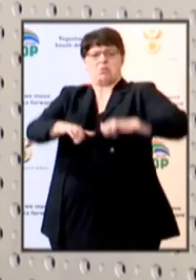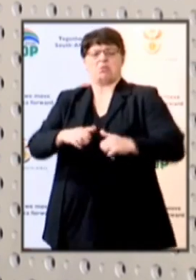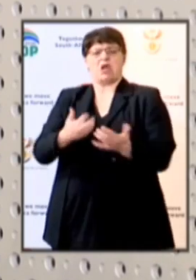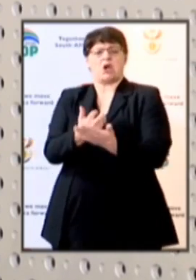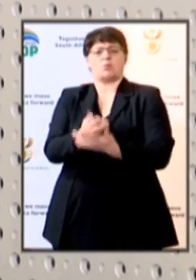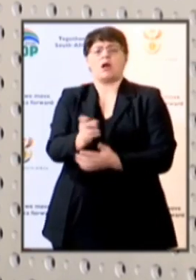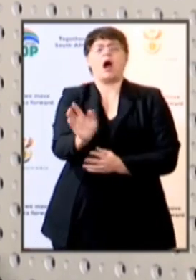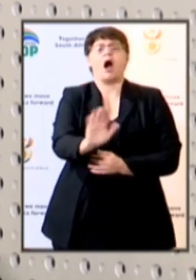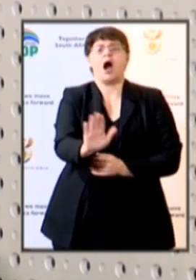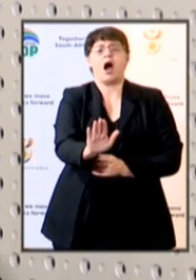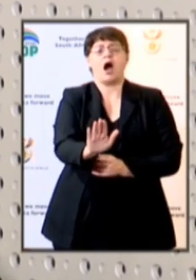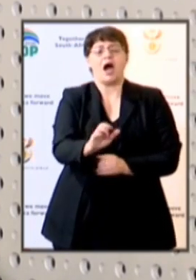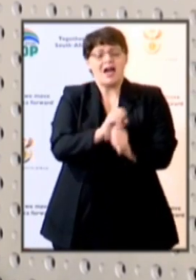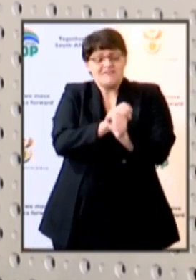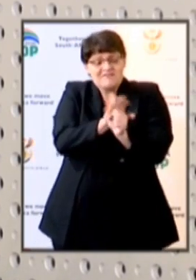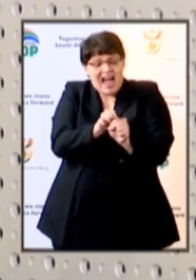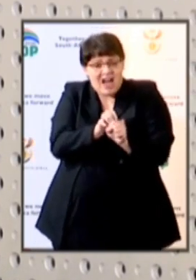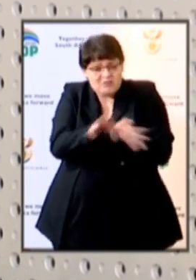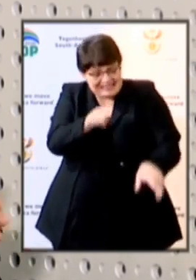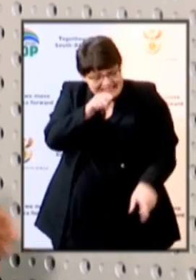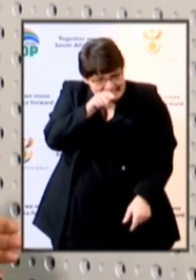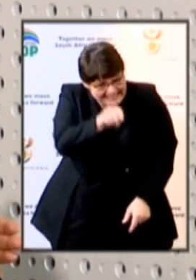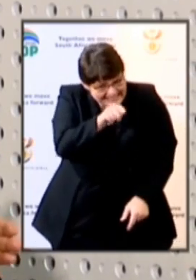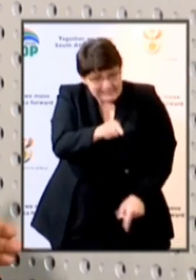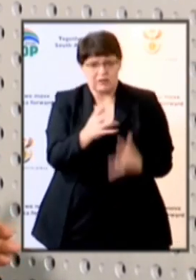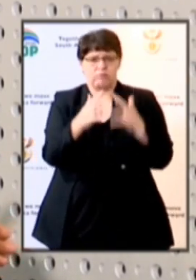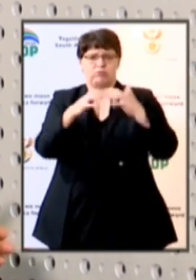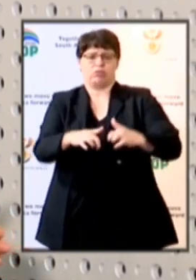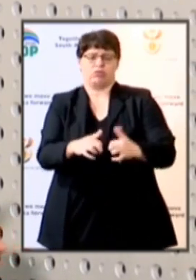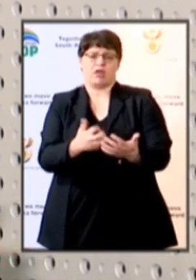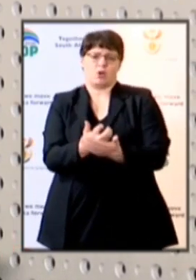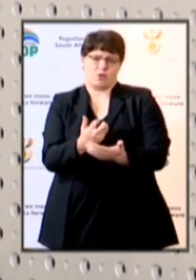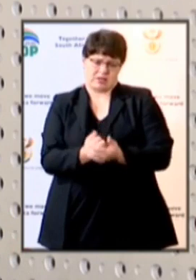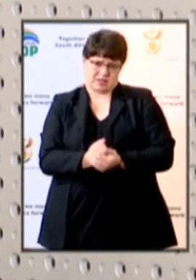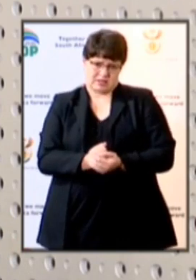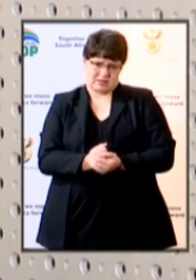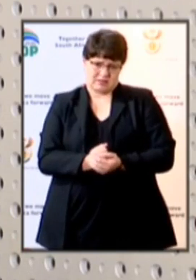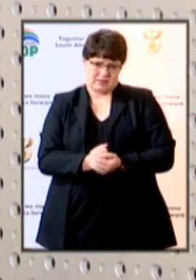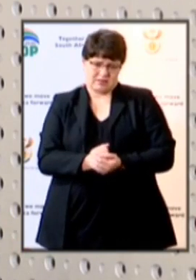the public health imperatives,